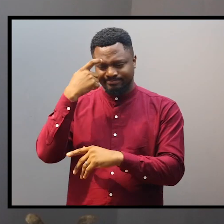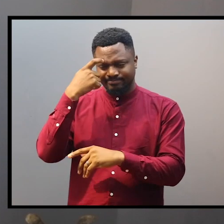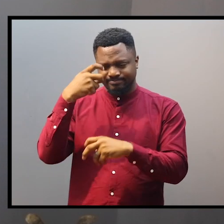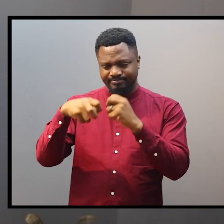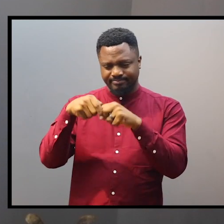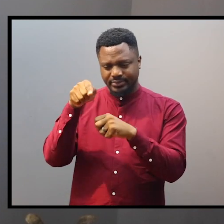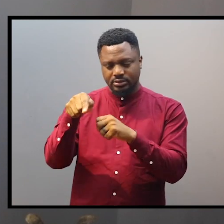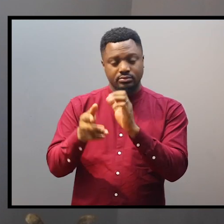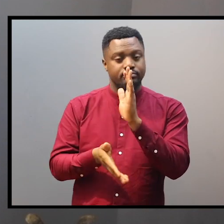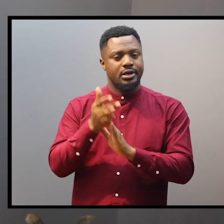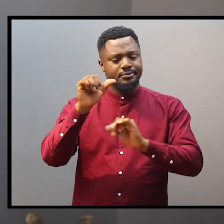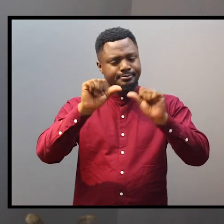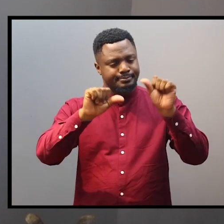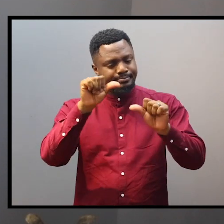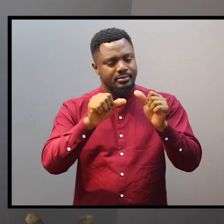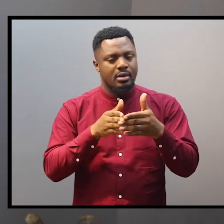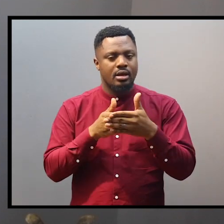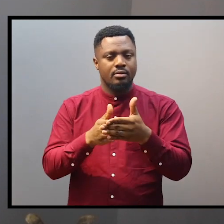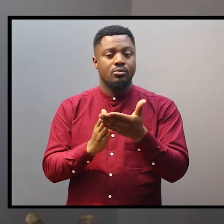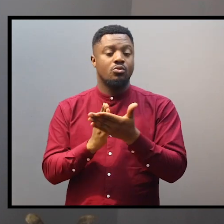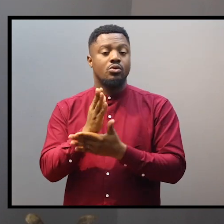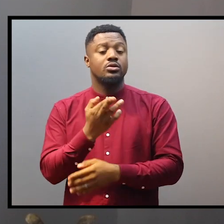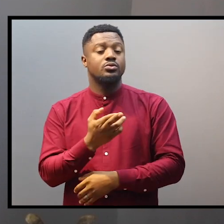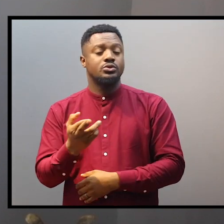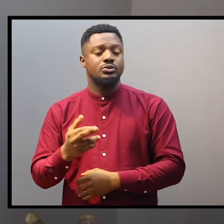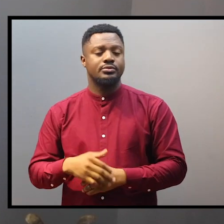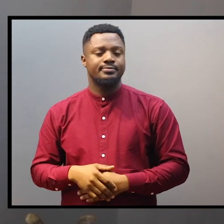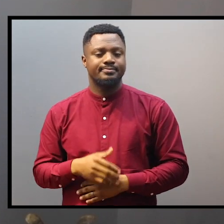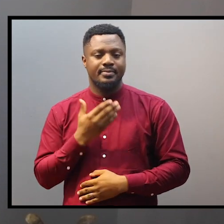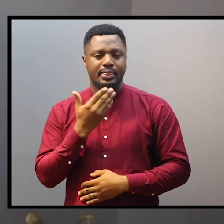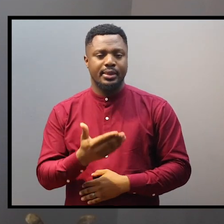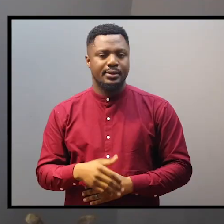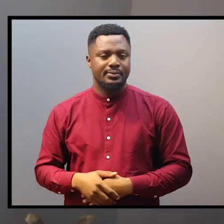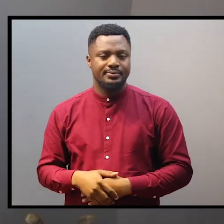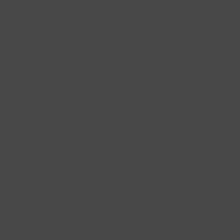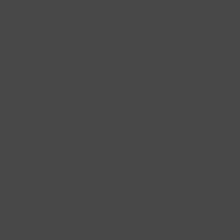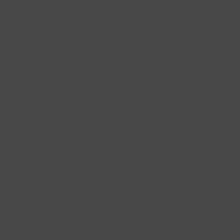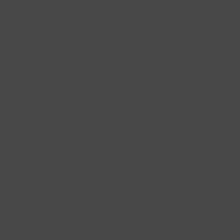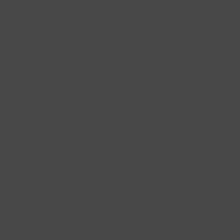intellectual disability so that we can guide you to the right resources. Thank you.